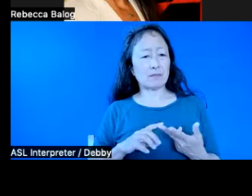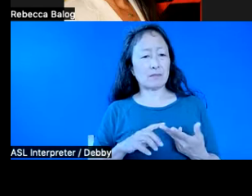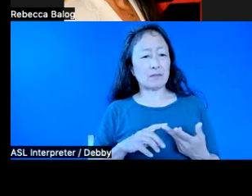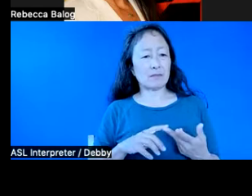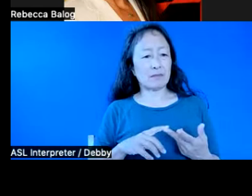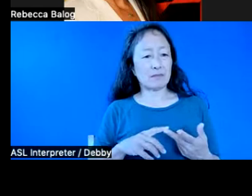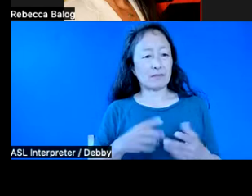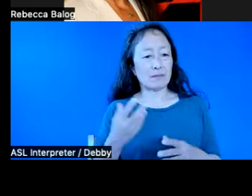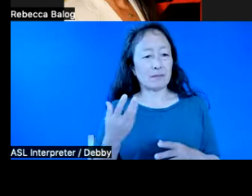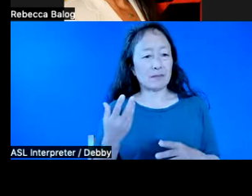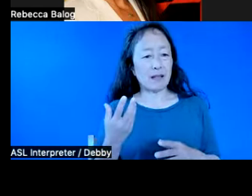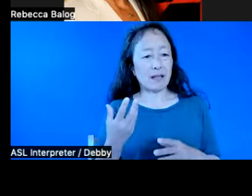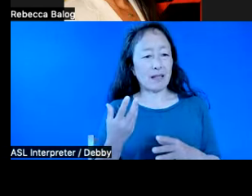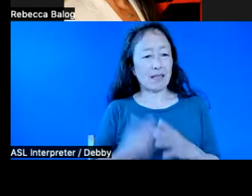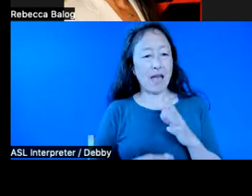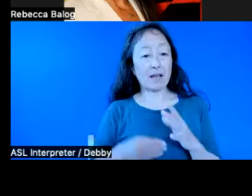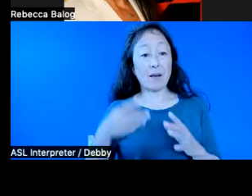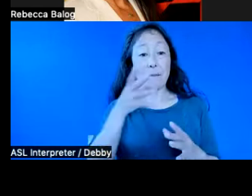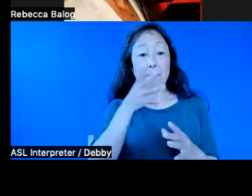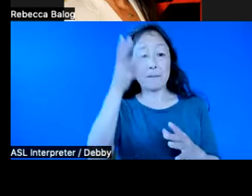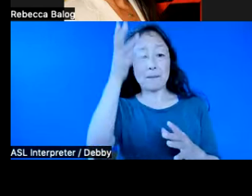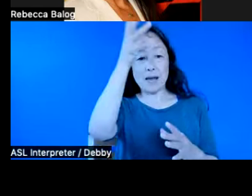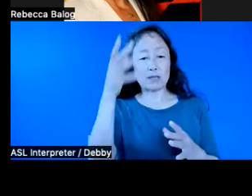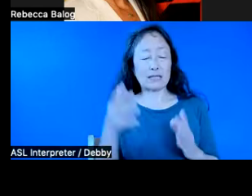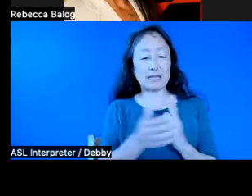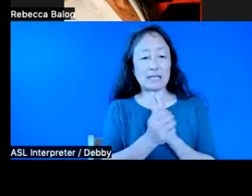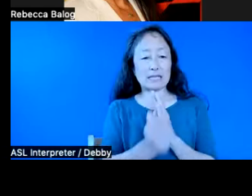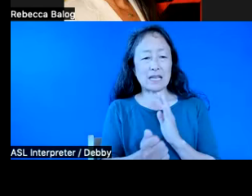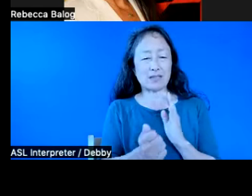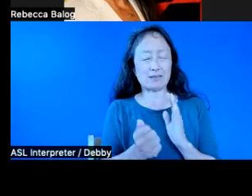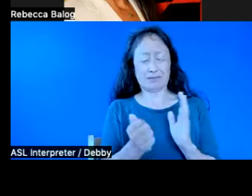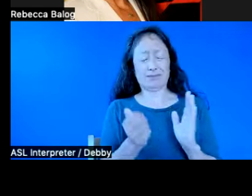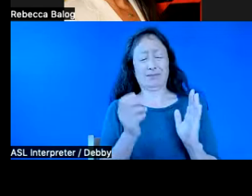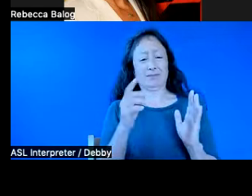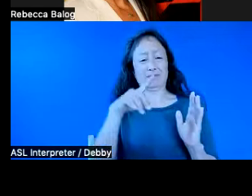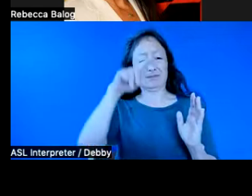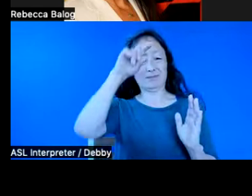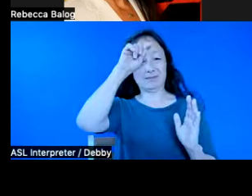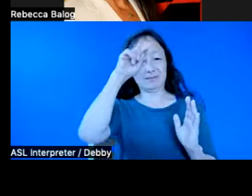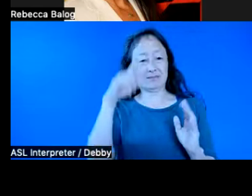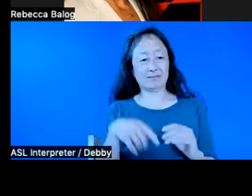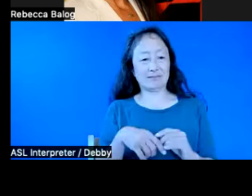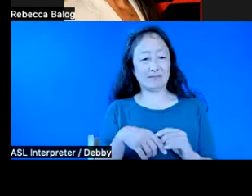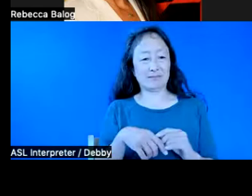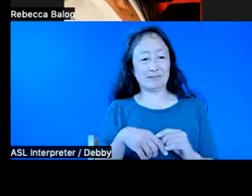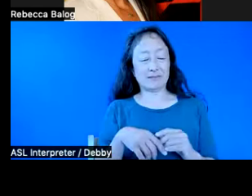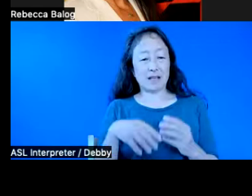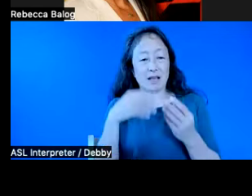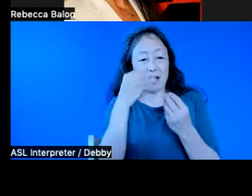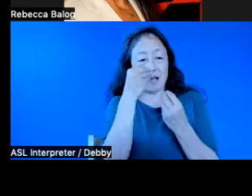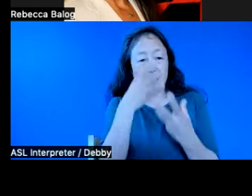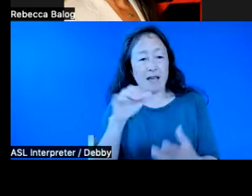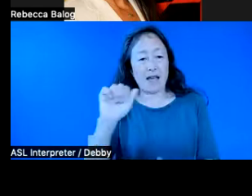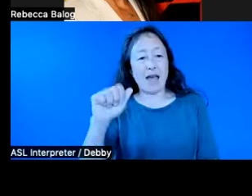That's a double point. Again, weird. Again, lacks esteem and apathetic. Lacks skills, esteem,